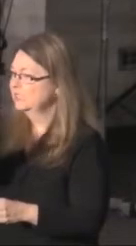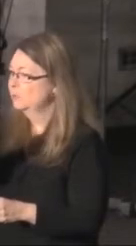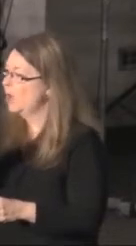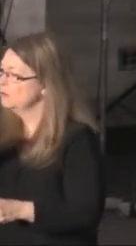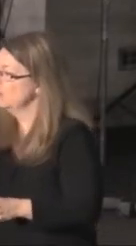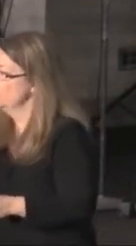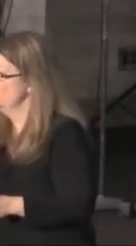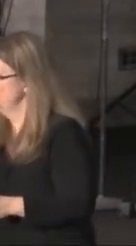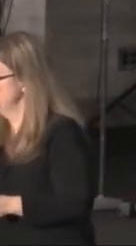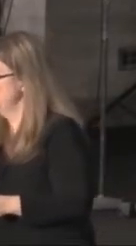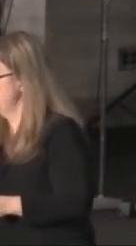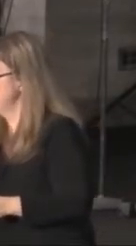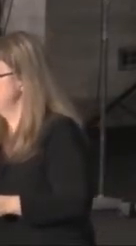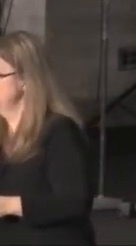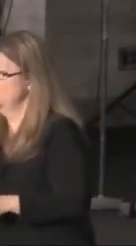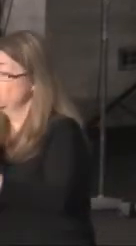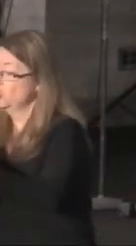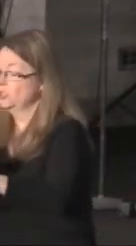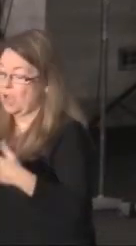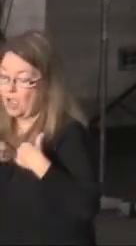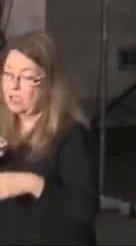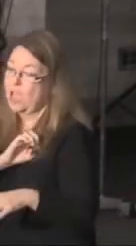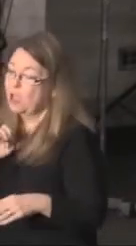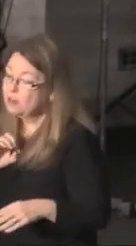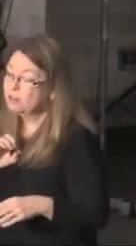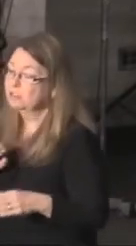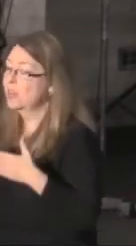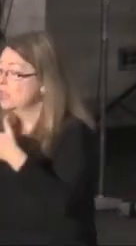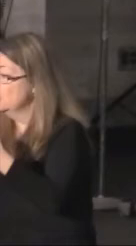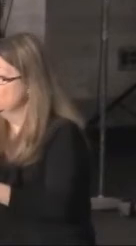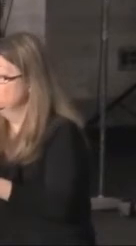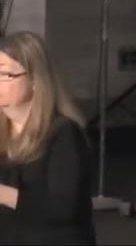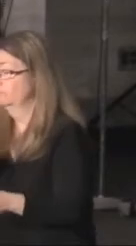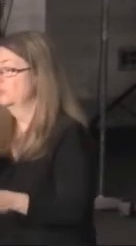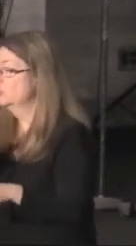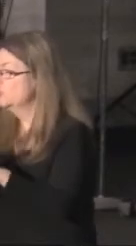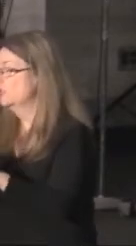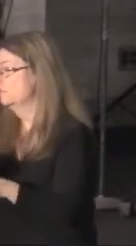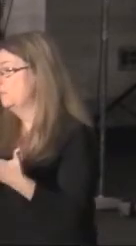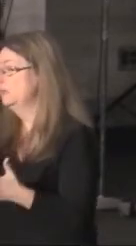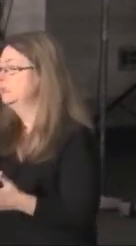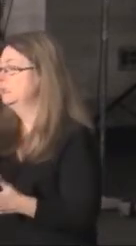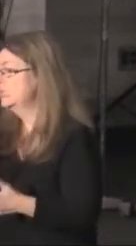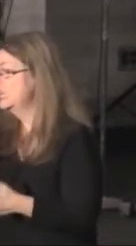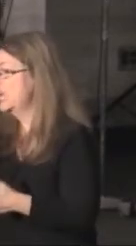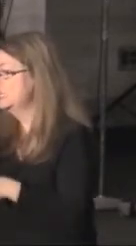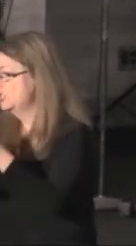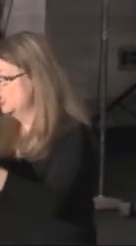is a mature congregation. They have elders, they have deacons, and they are about 10 years old. And so this